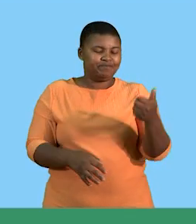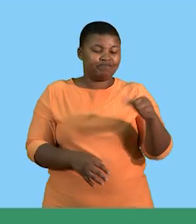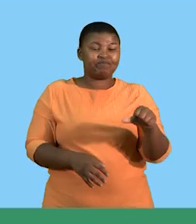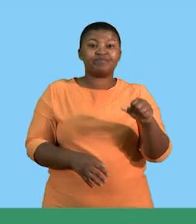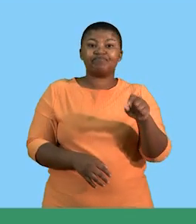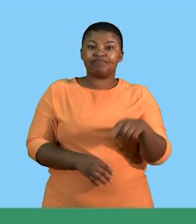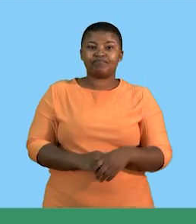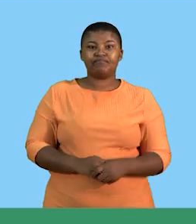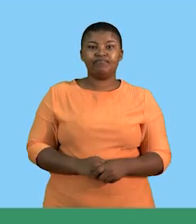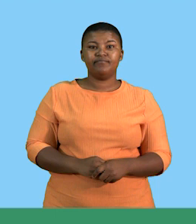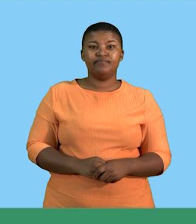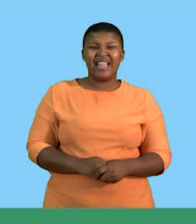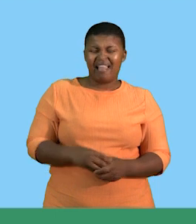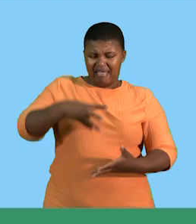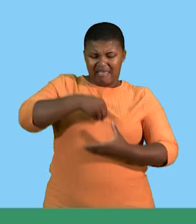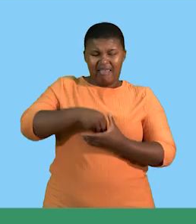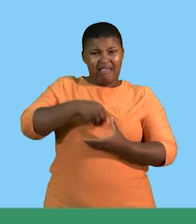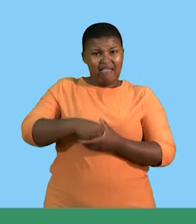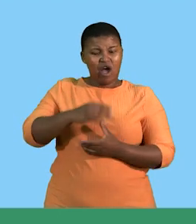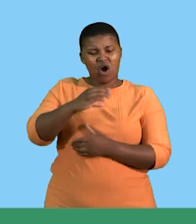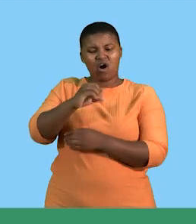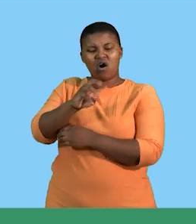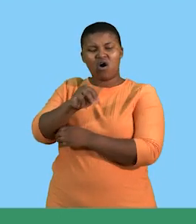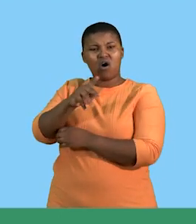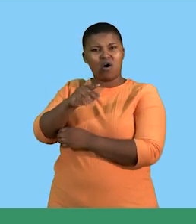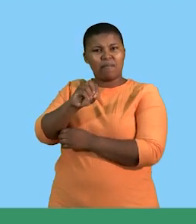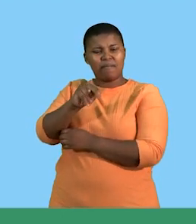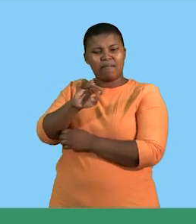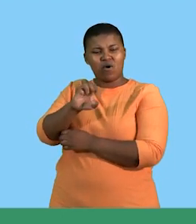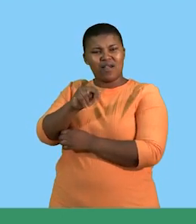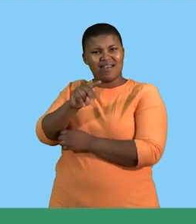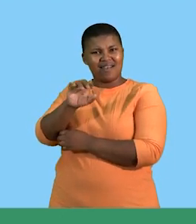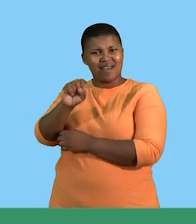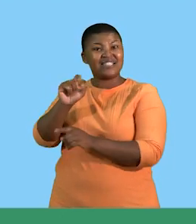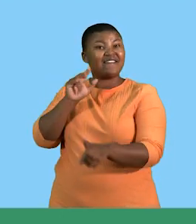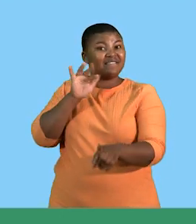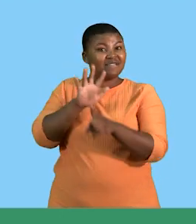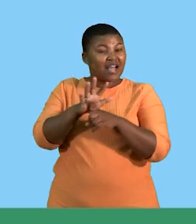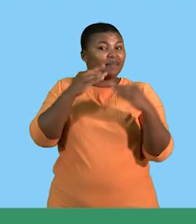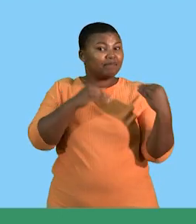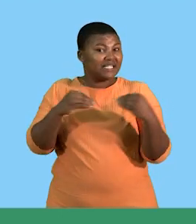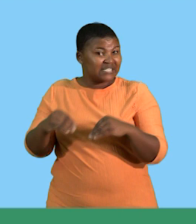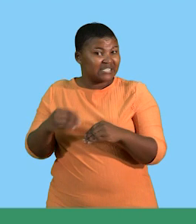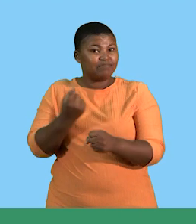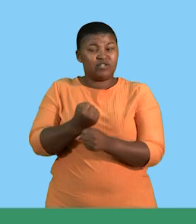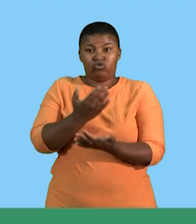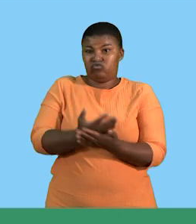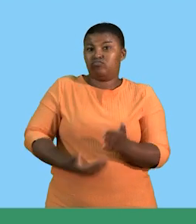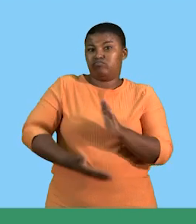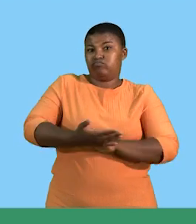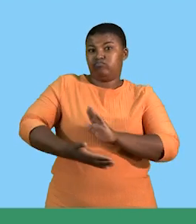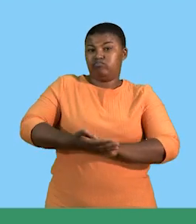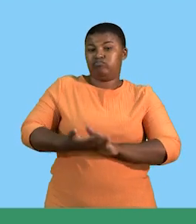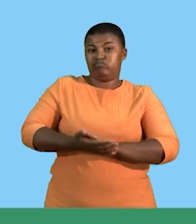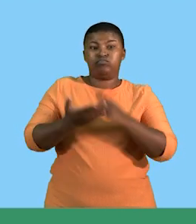then says that these components directly affect the ability of the business to operate. So when we look